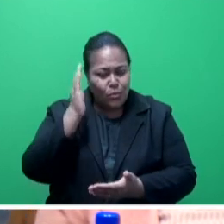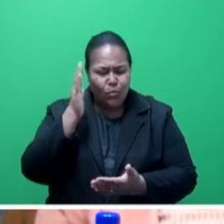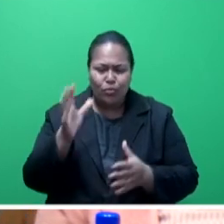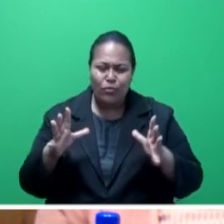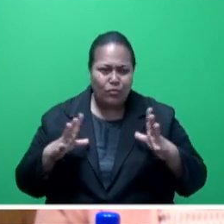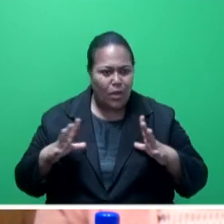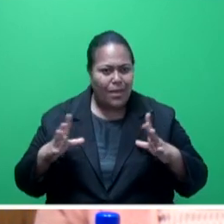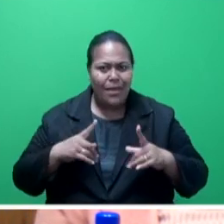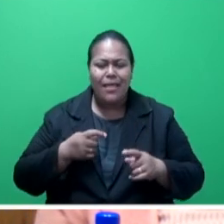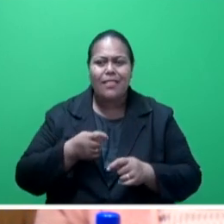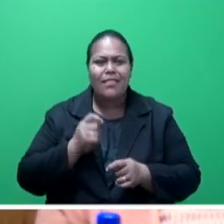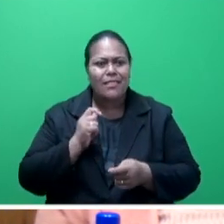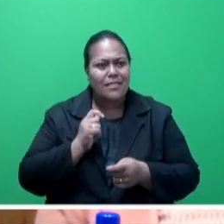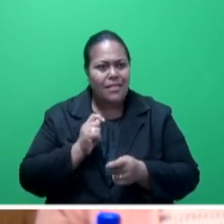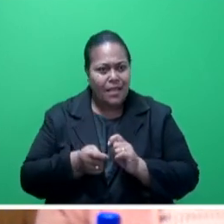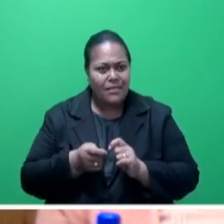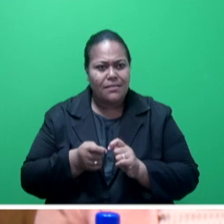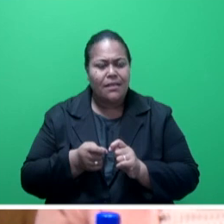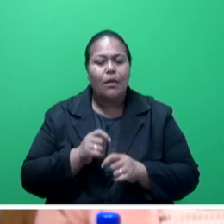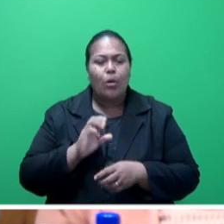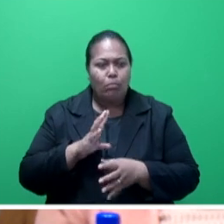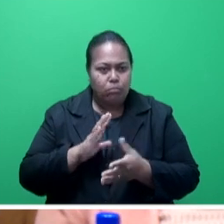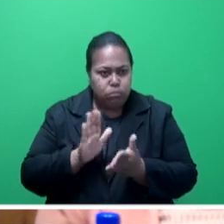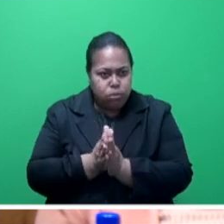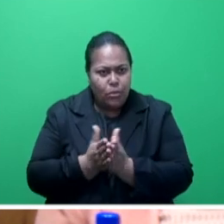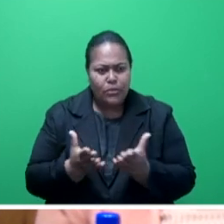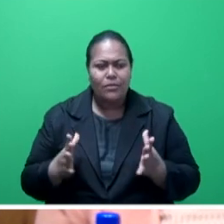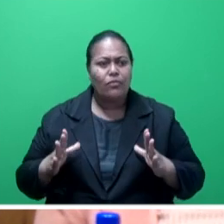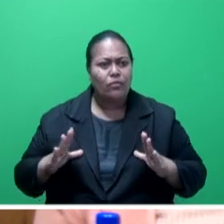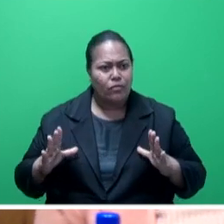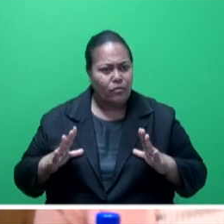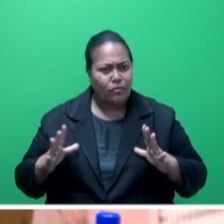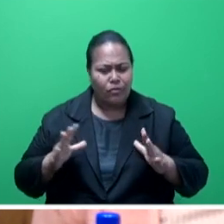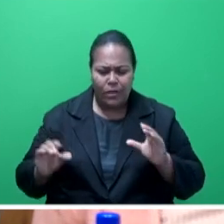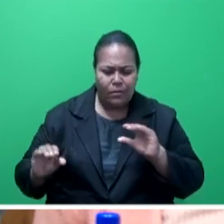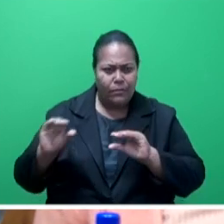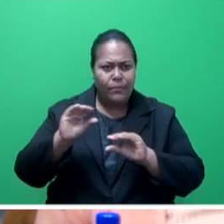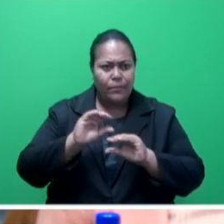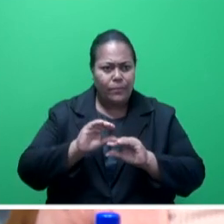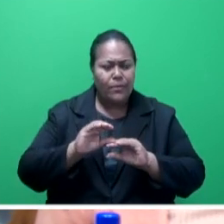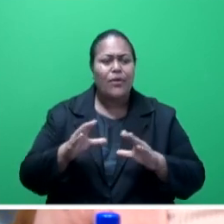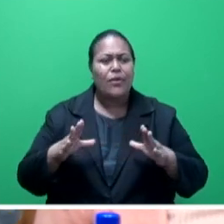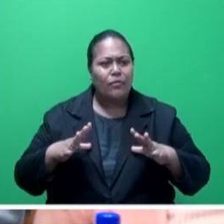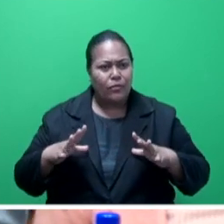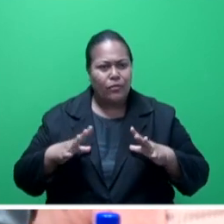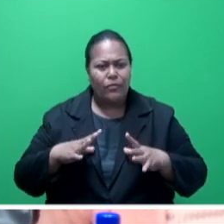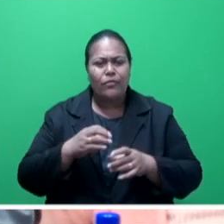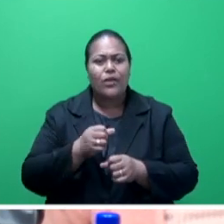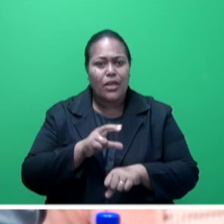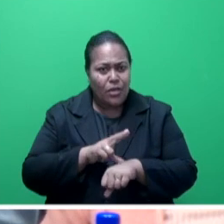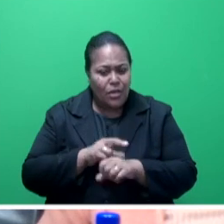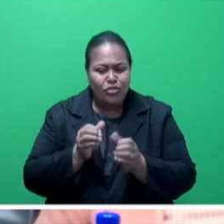free medicine, unemployment assistance of hundreds of millions of dollars. Free GP services.